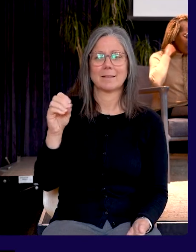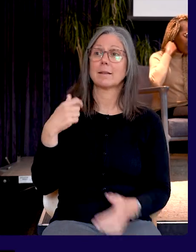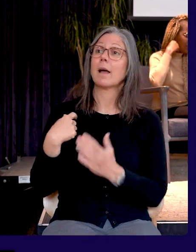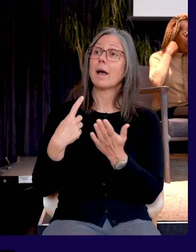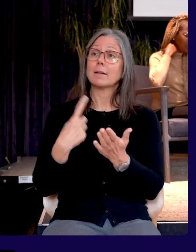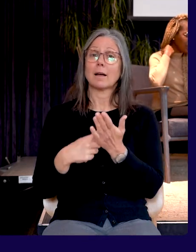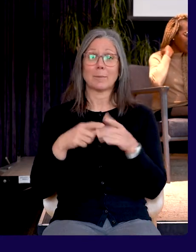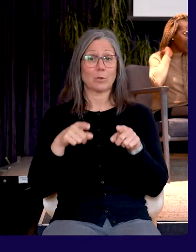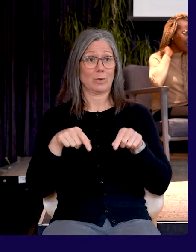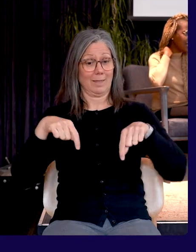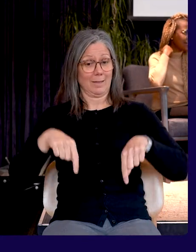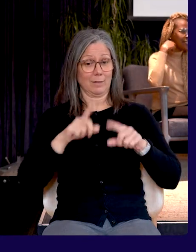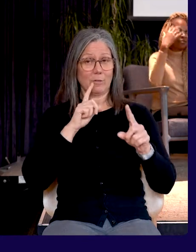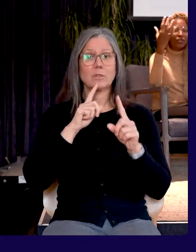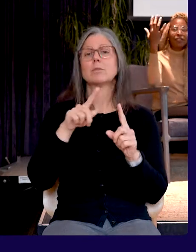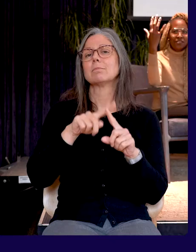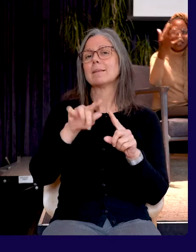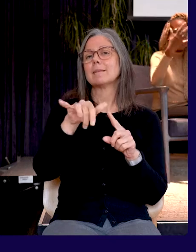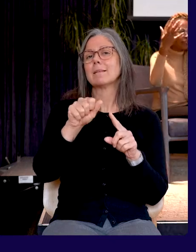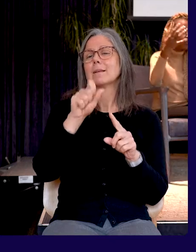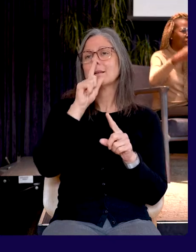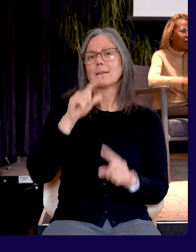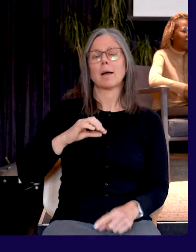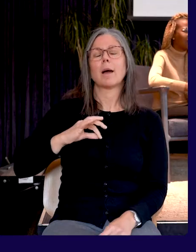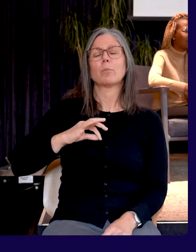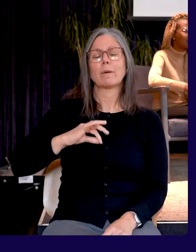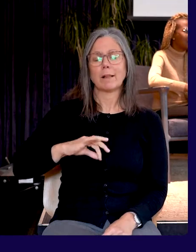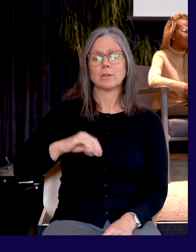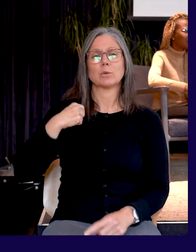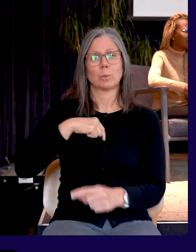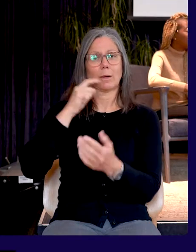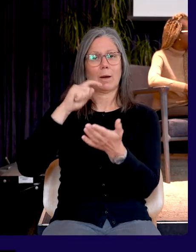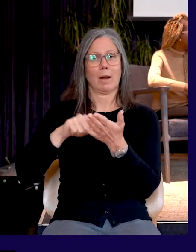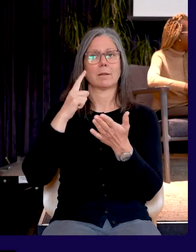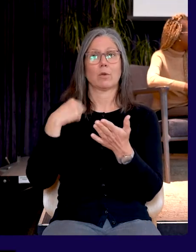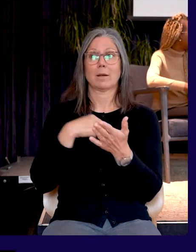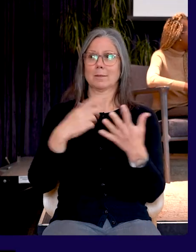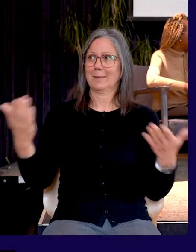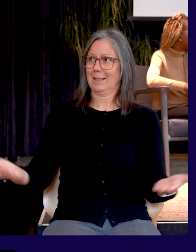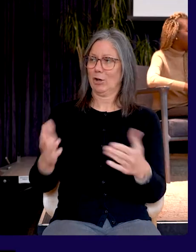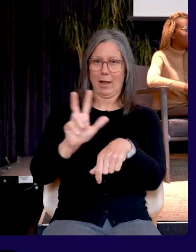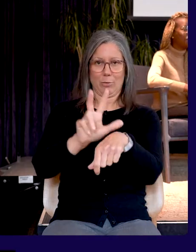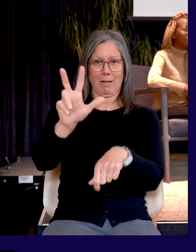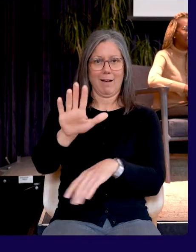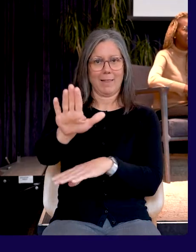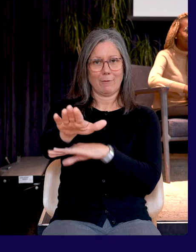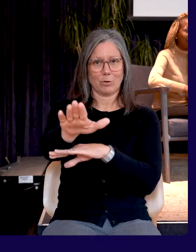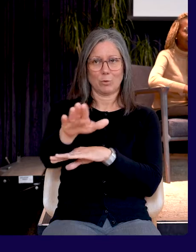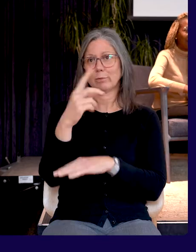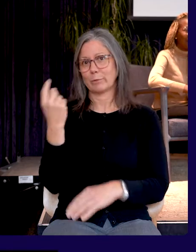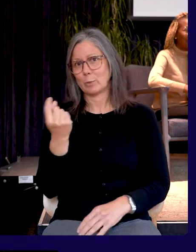of this conversation, but really, yes, it is a privilege. I think we all recognize for us to be able to be here at 3 o'clock in the afternoon